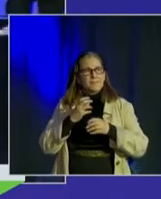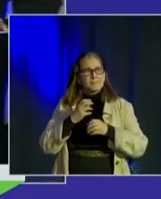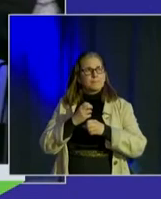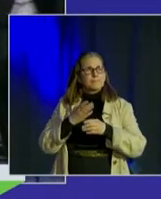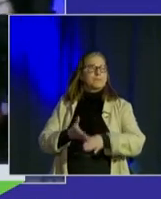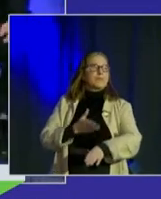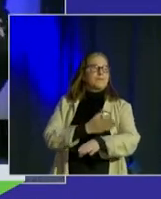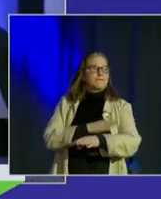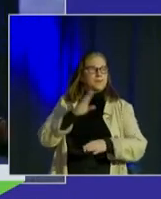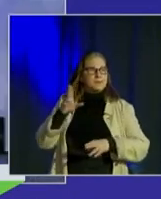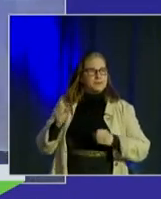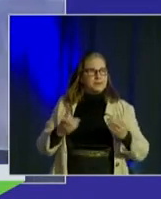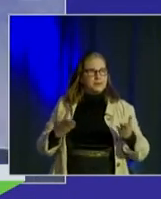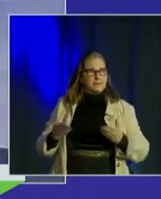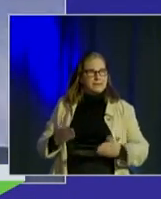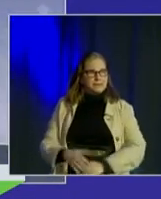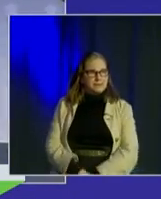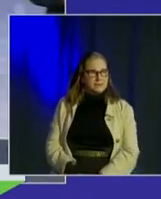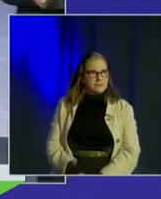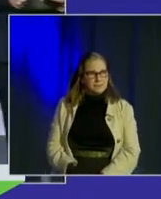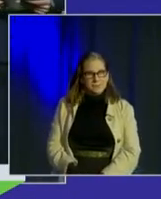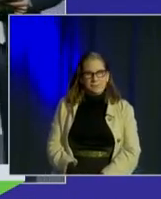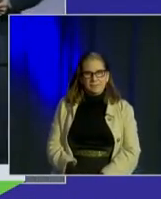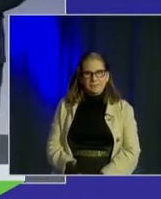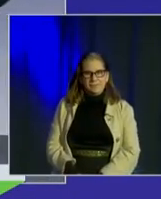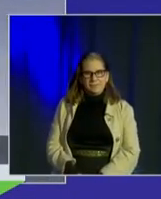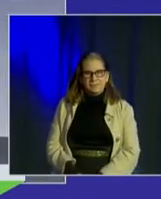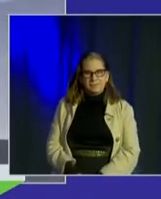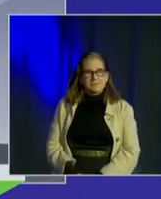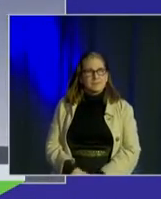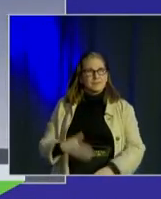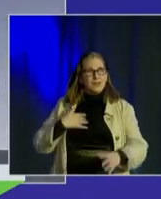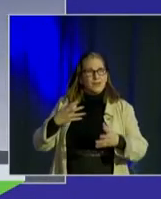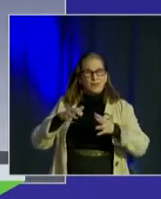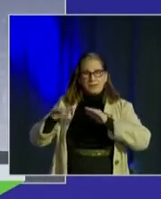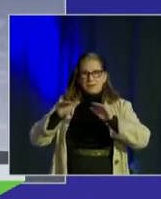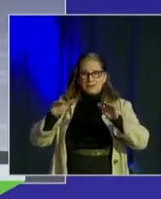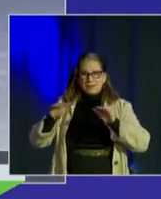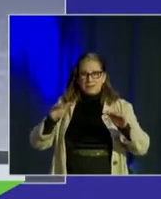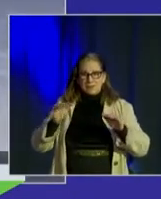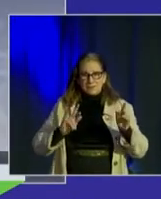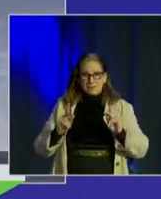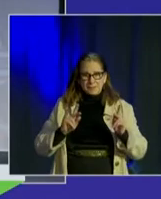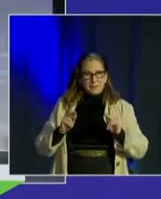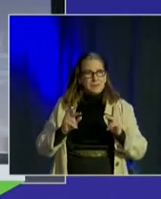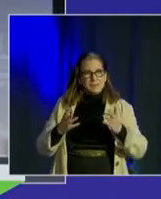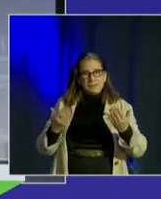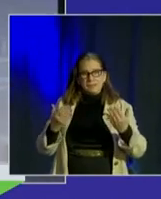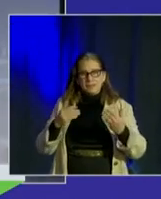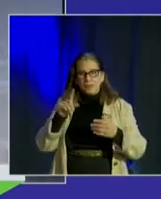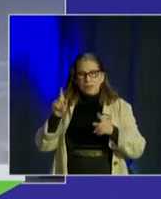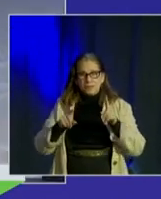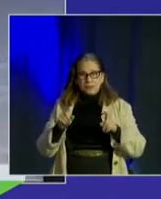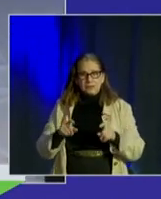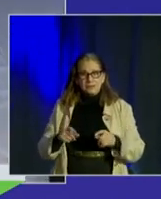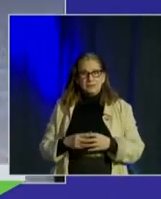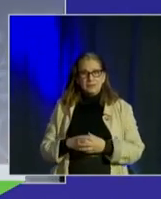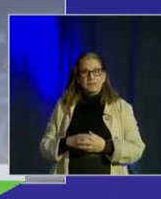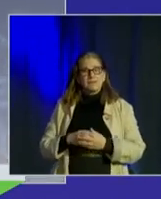Thank you, Deputy Mayor. I do want to remind everyone again, if you have questions and want to get into the question queue, you can dial